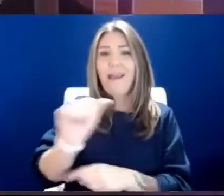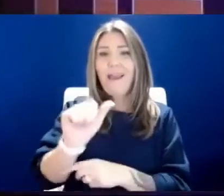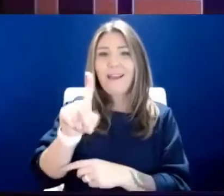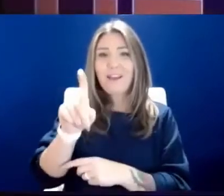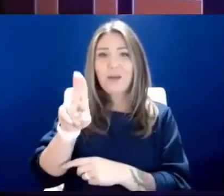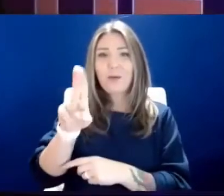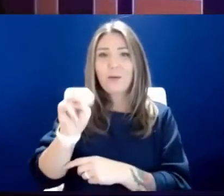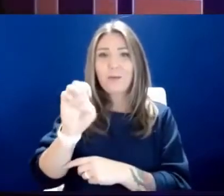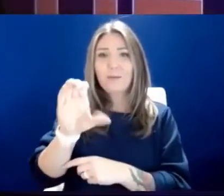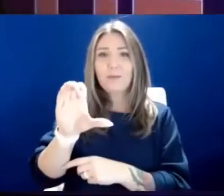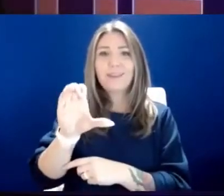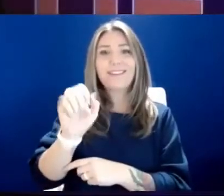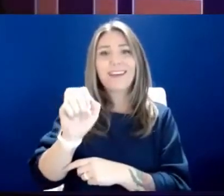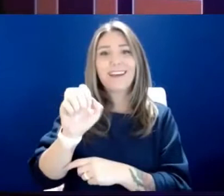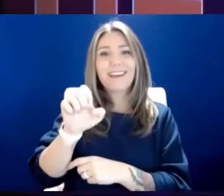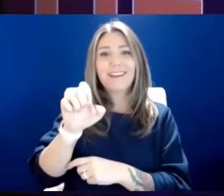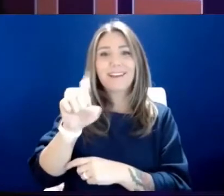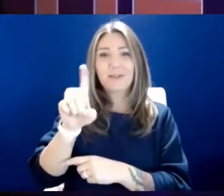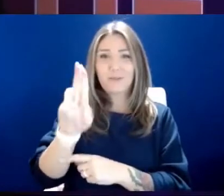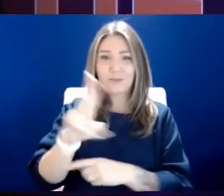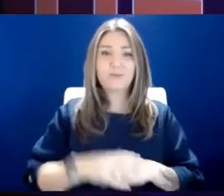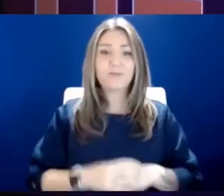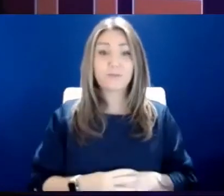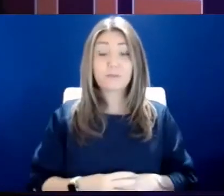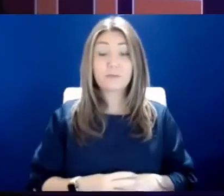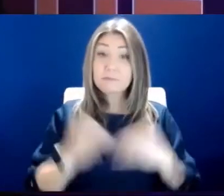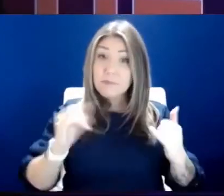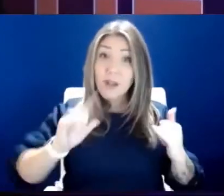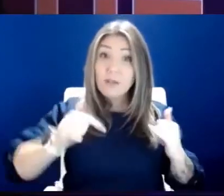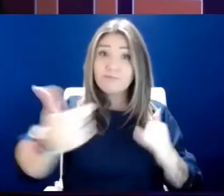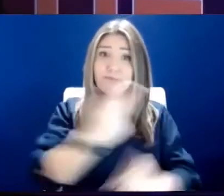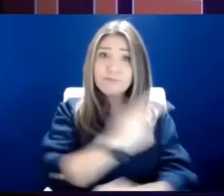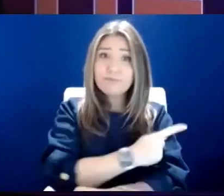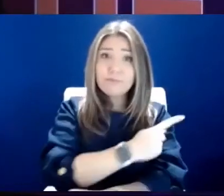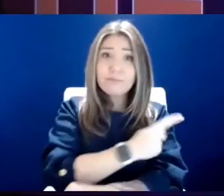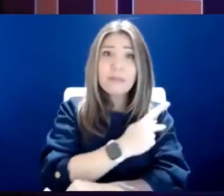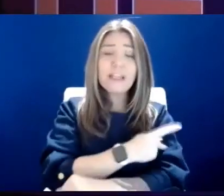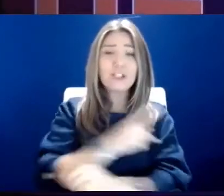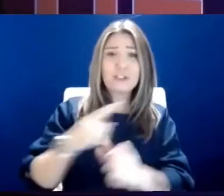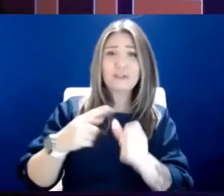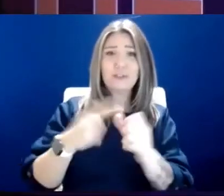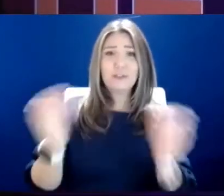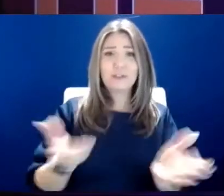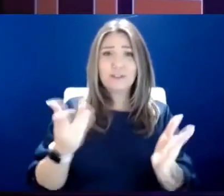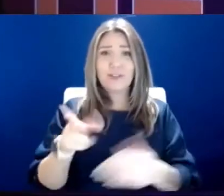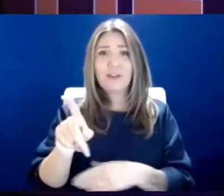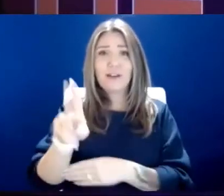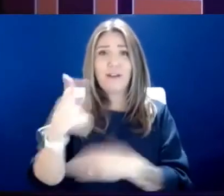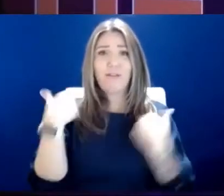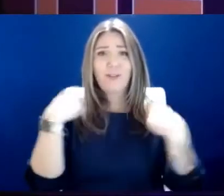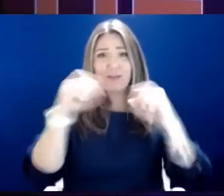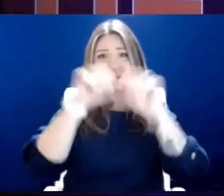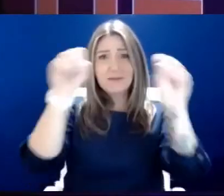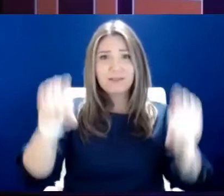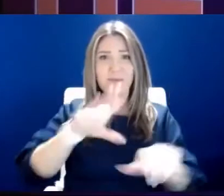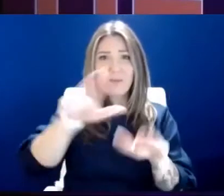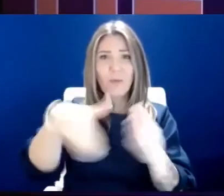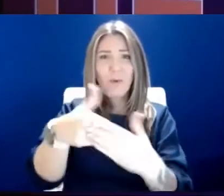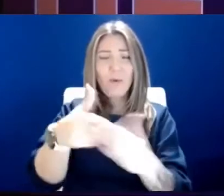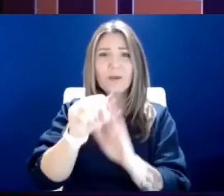allthingsheart@kumc.edu. And now to a patient who marks a first here at the University of Kansas Health System and the whole state of